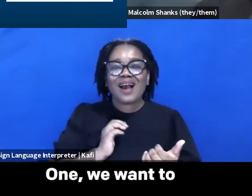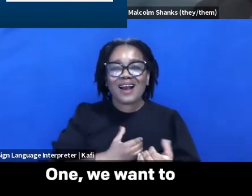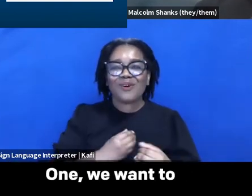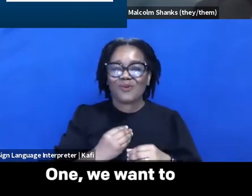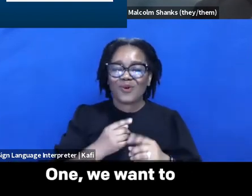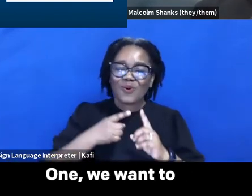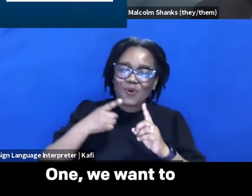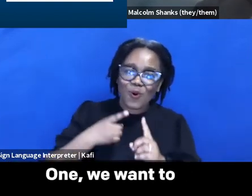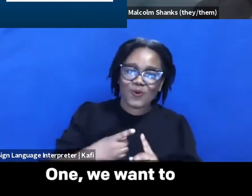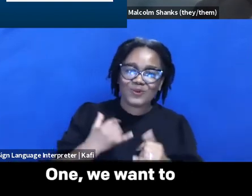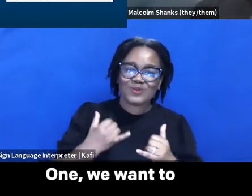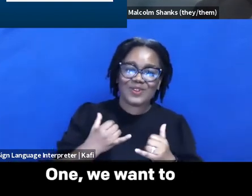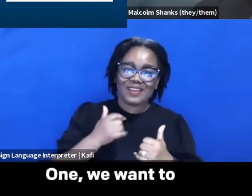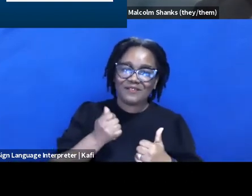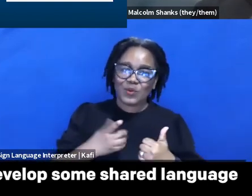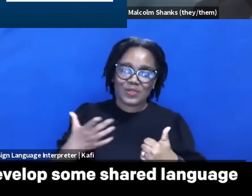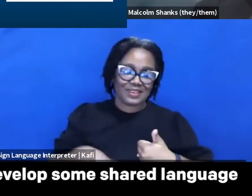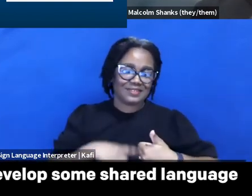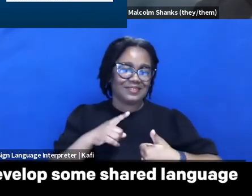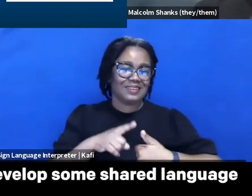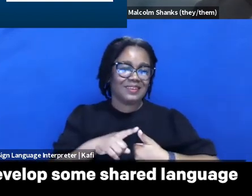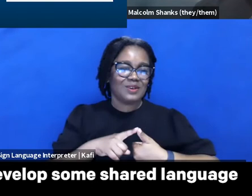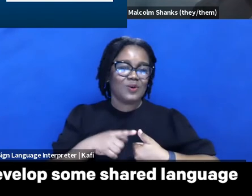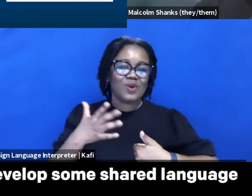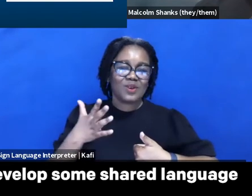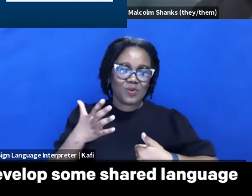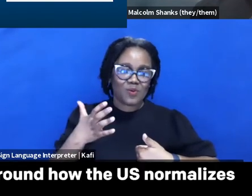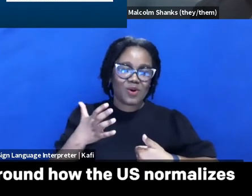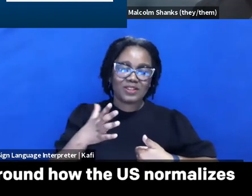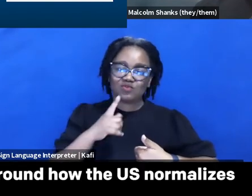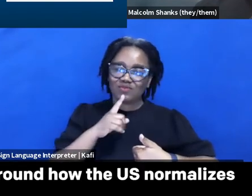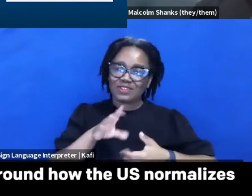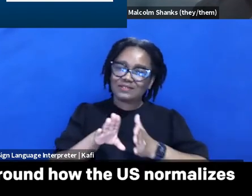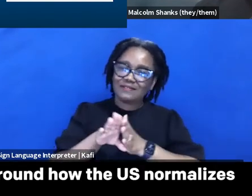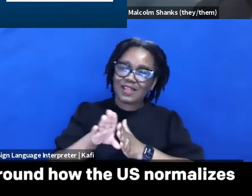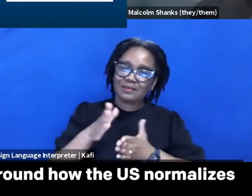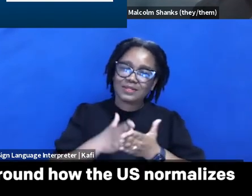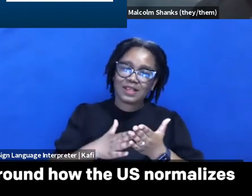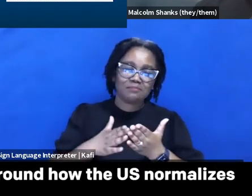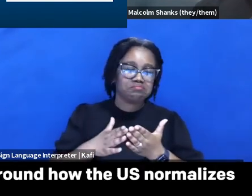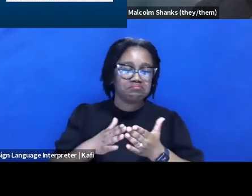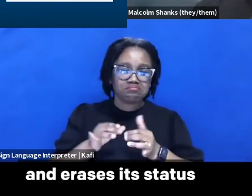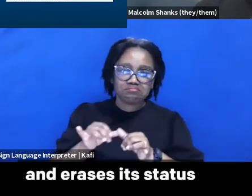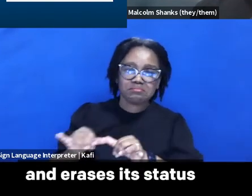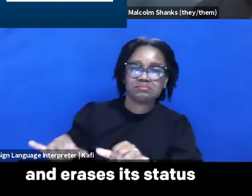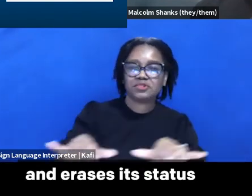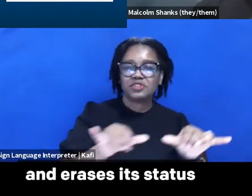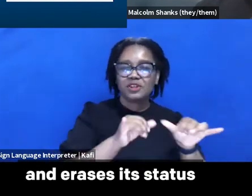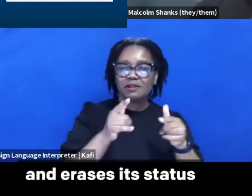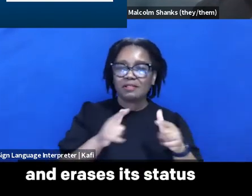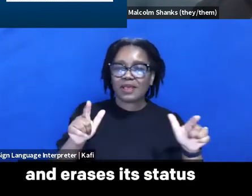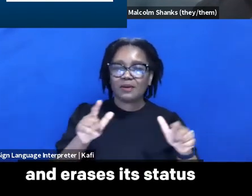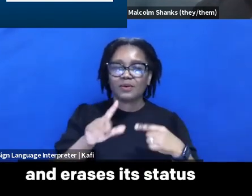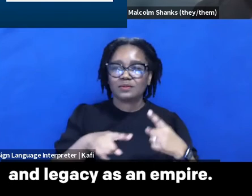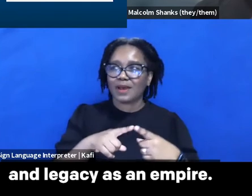today are a couple of things. One, we want to develop some shared language around how the US